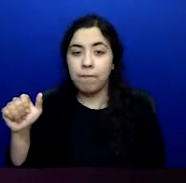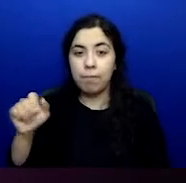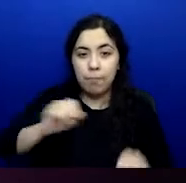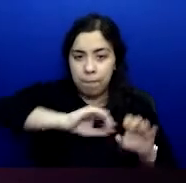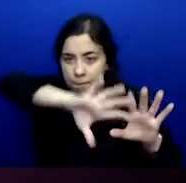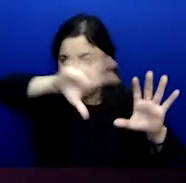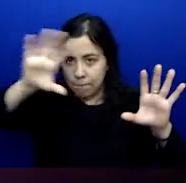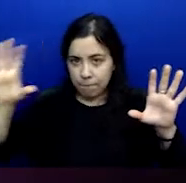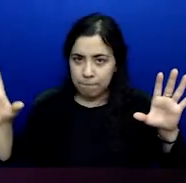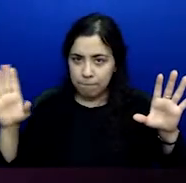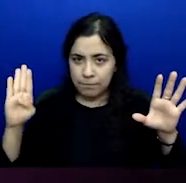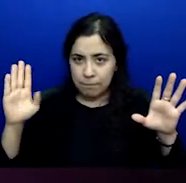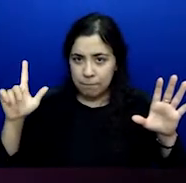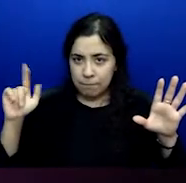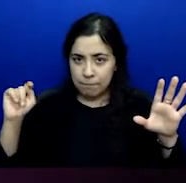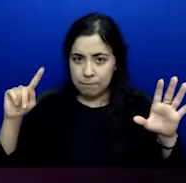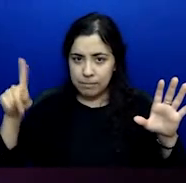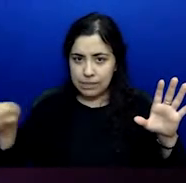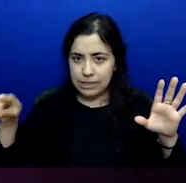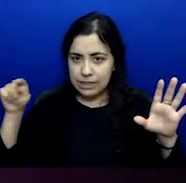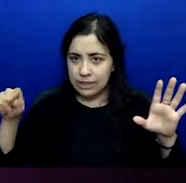for JavaScript.